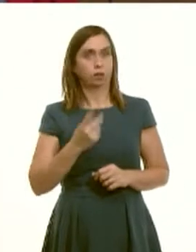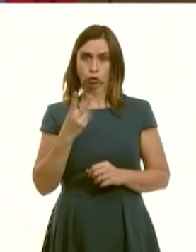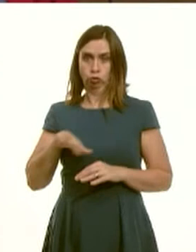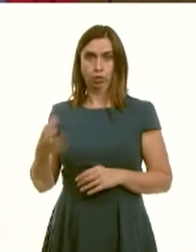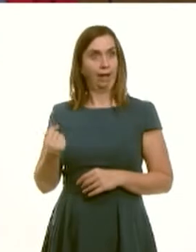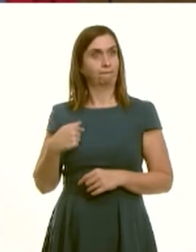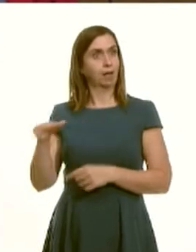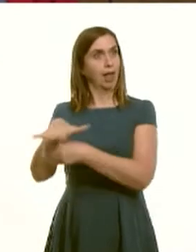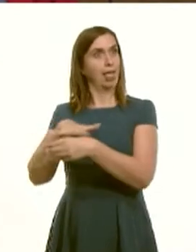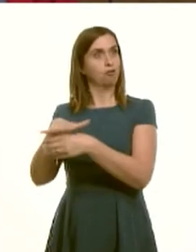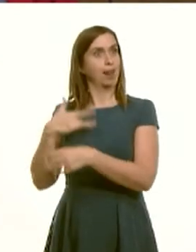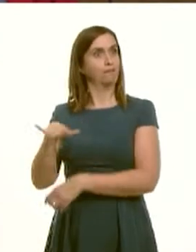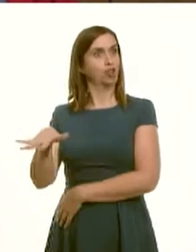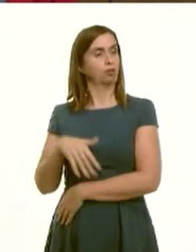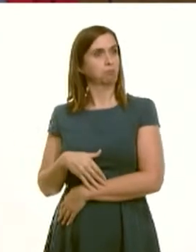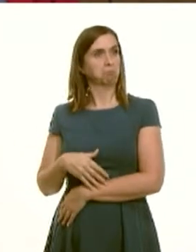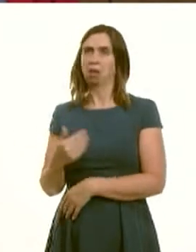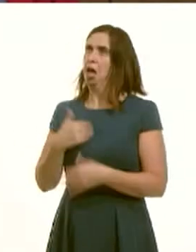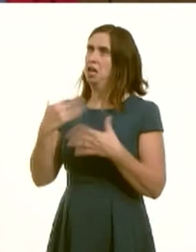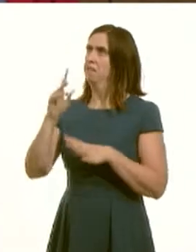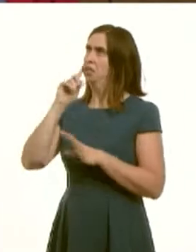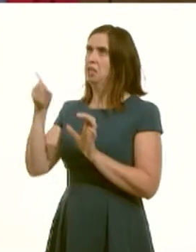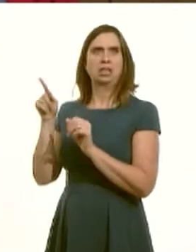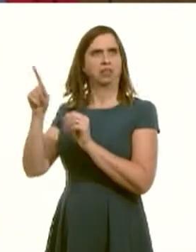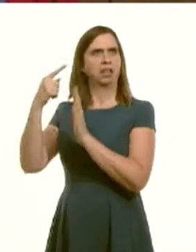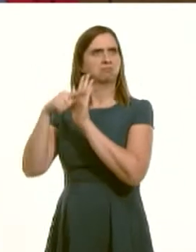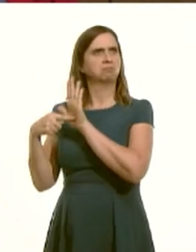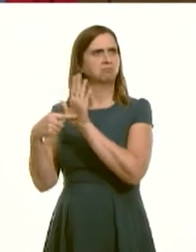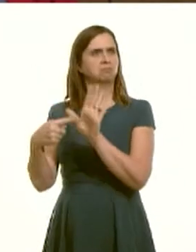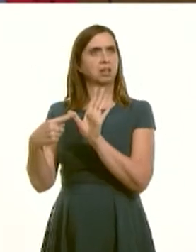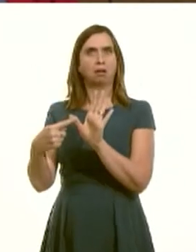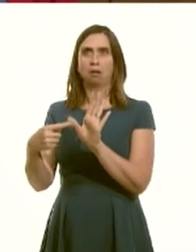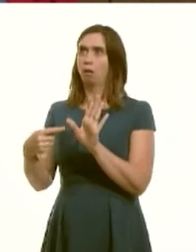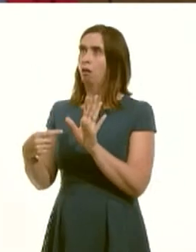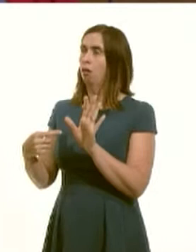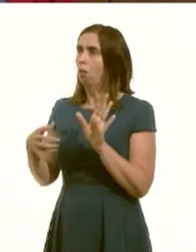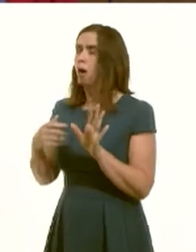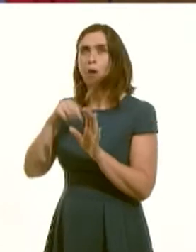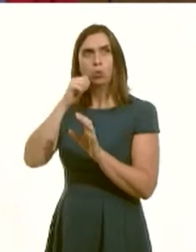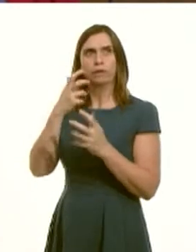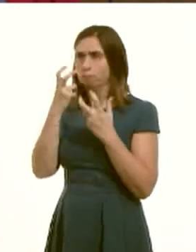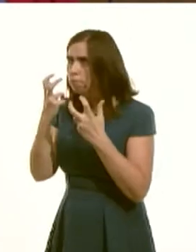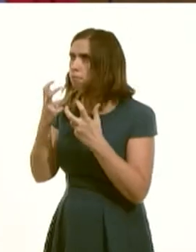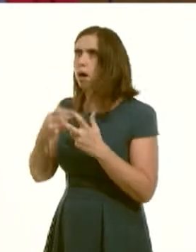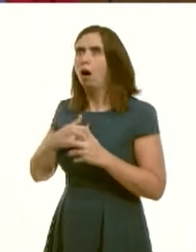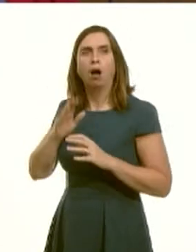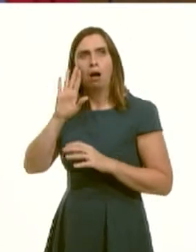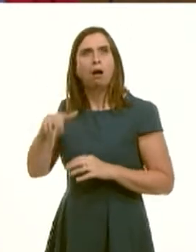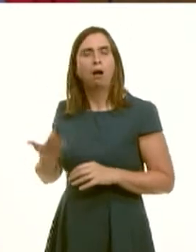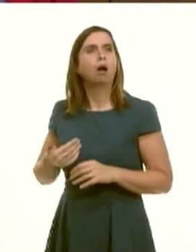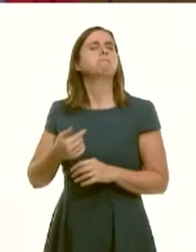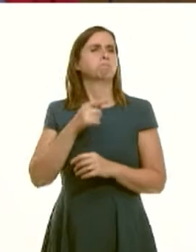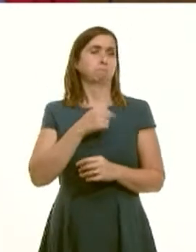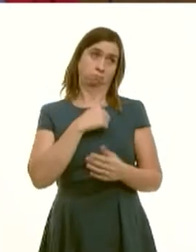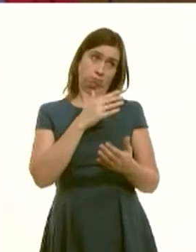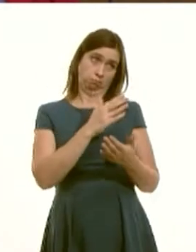who live within that consortium. I've not seen that advice myself. I'm sure I would have noticed it if I had. But I will ensure that the Minister